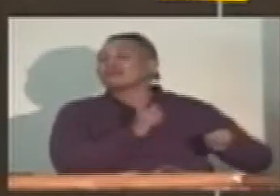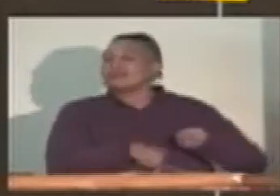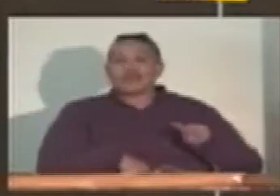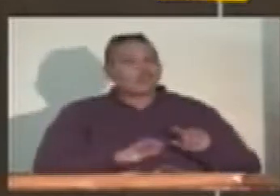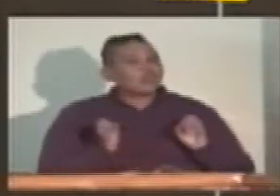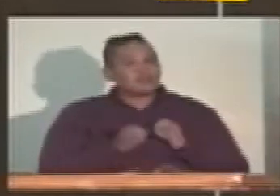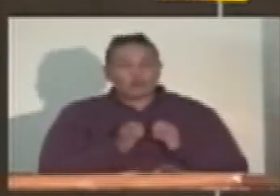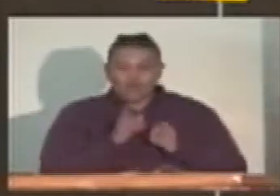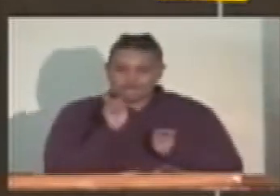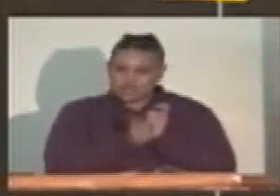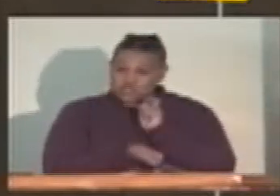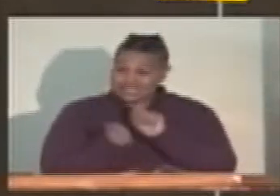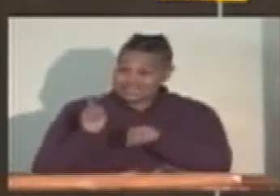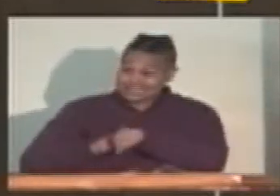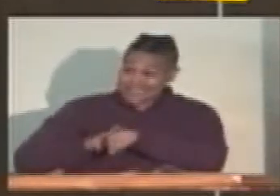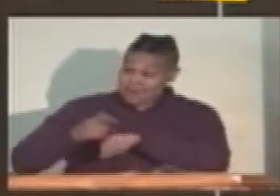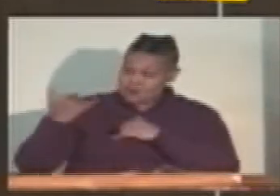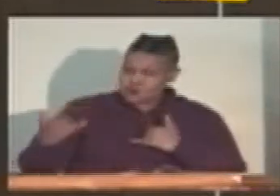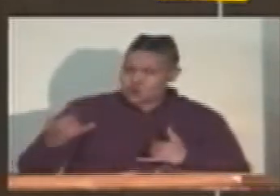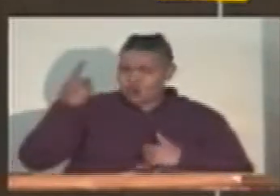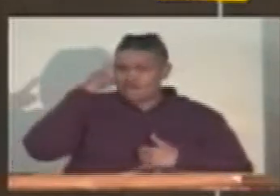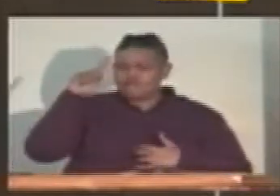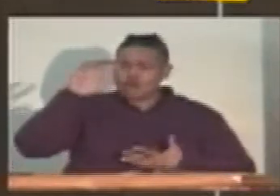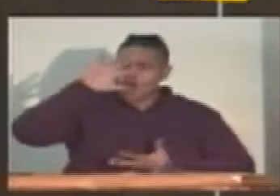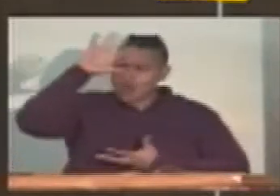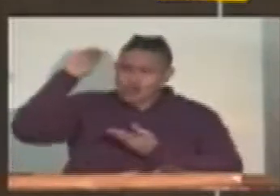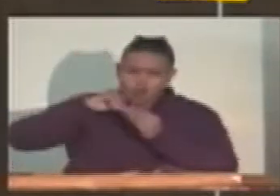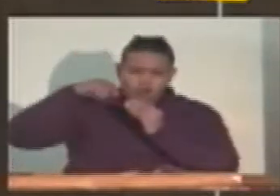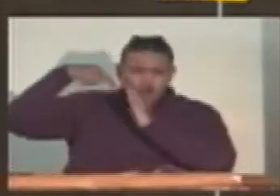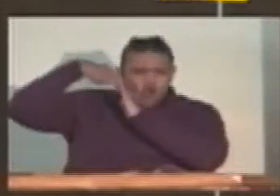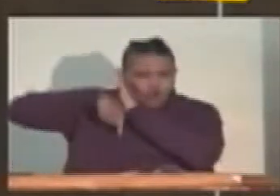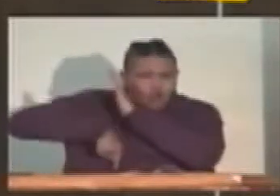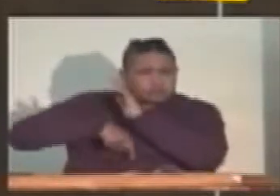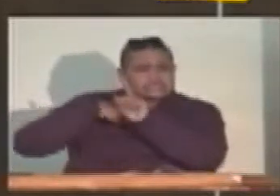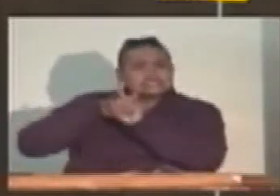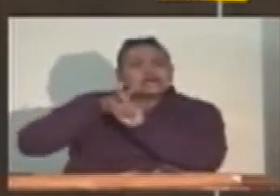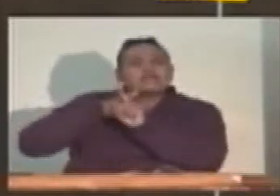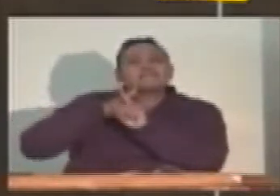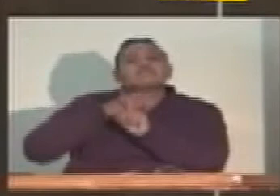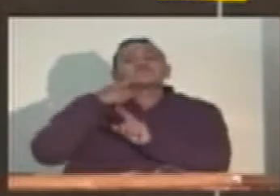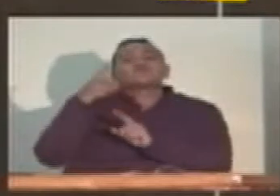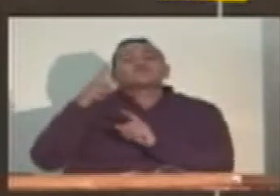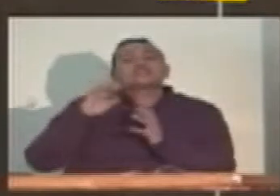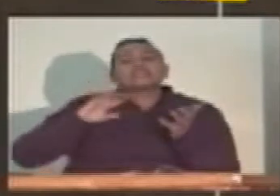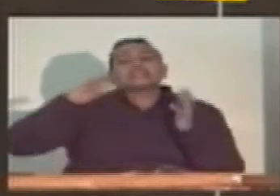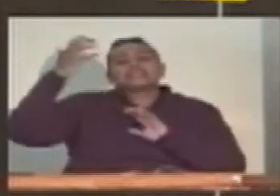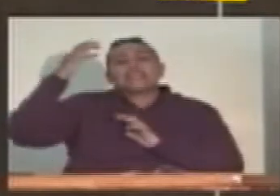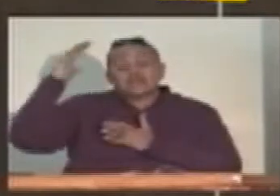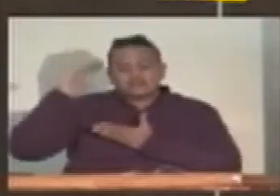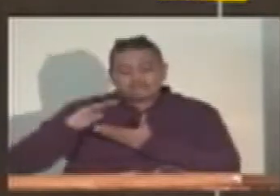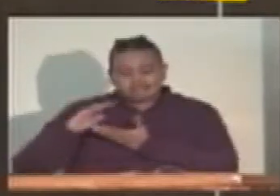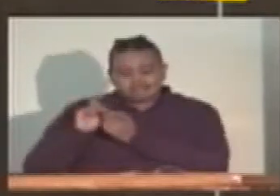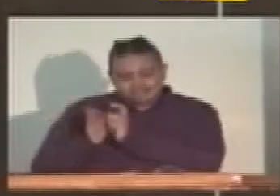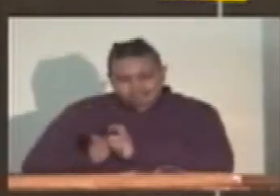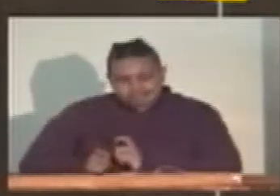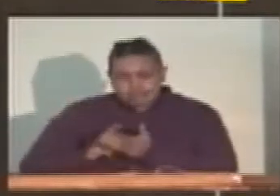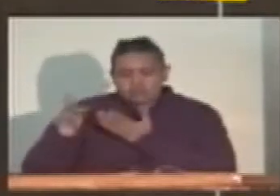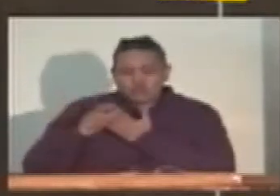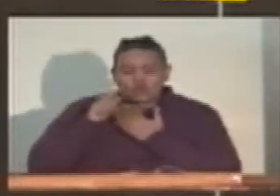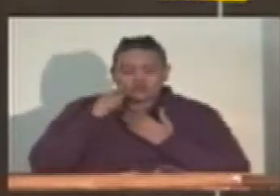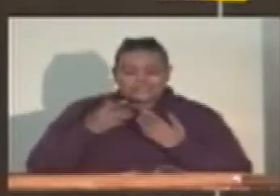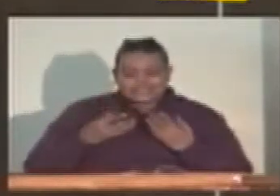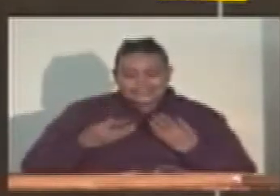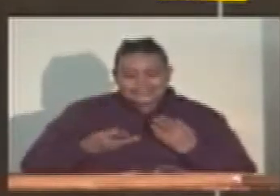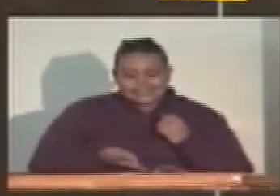Speaker. The time is now for a comprehensive disaster mitigation program to save the